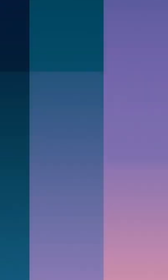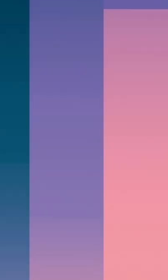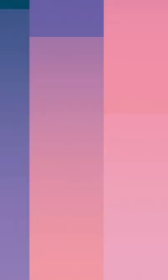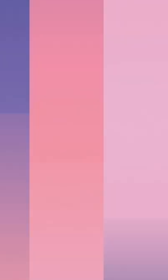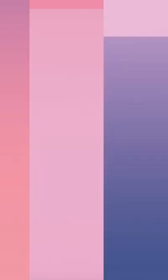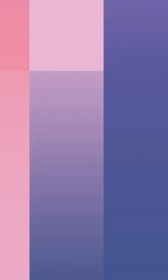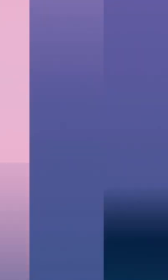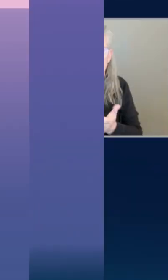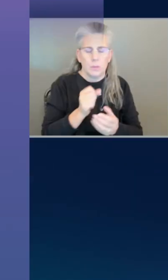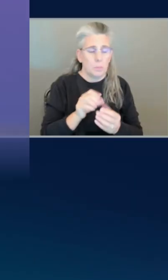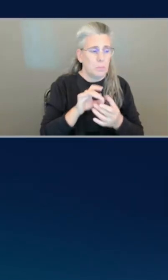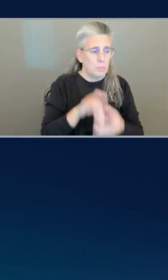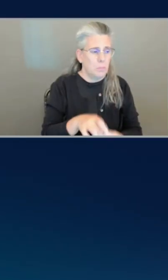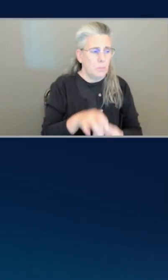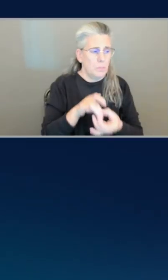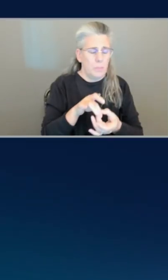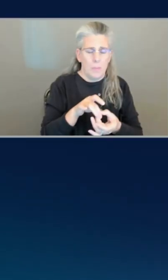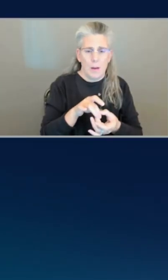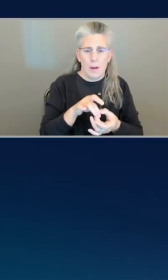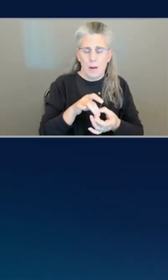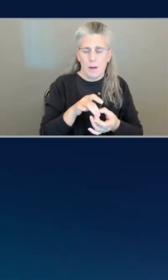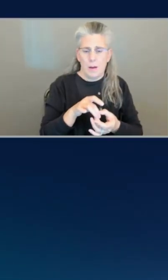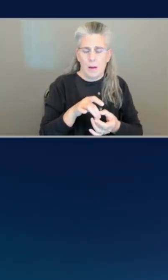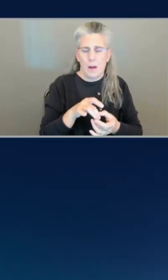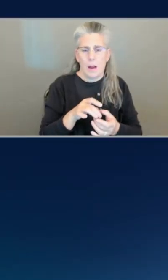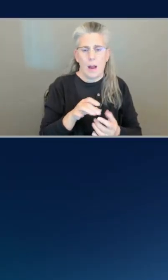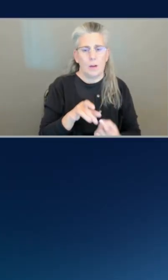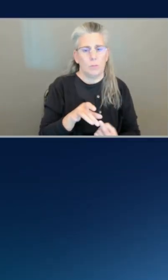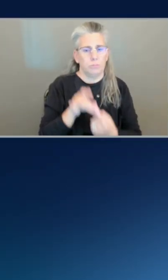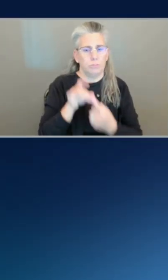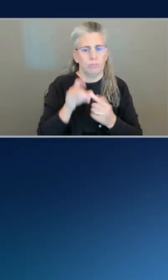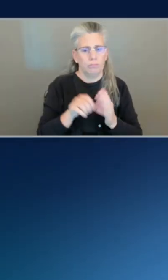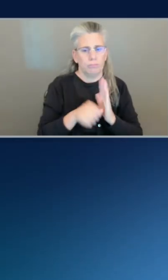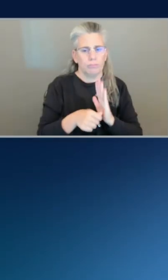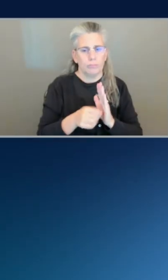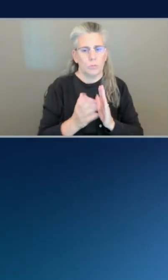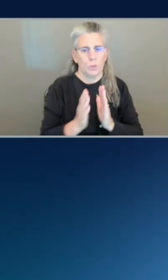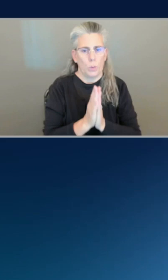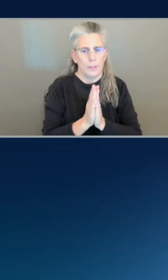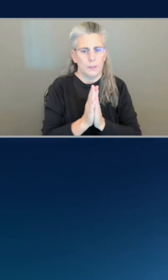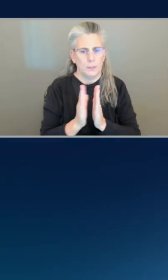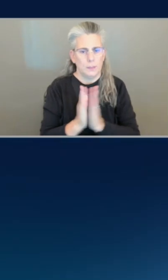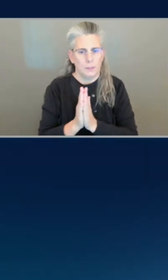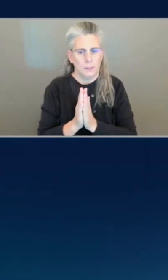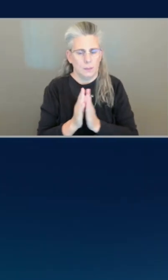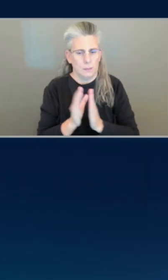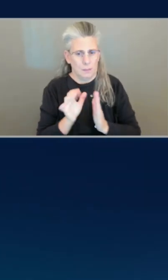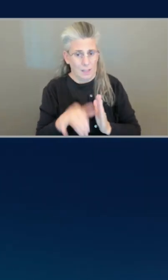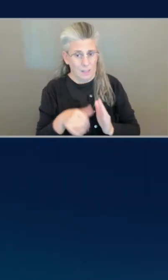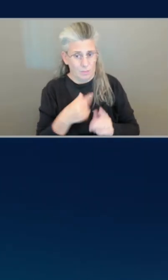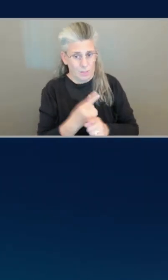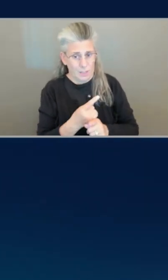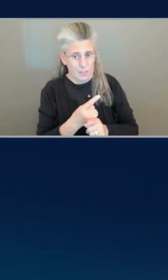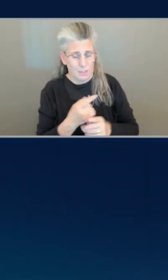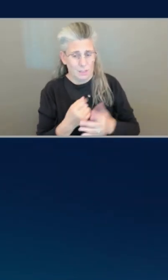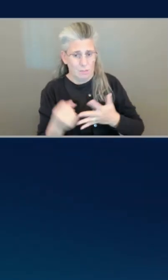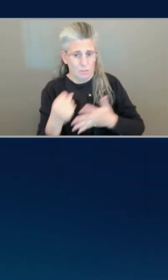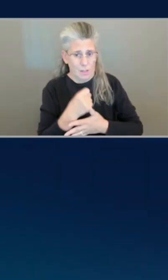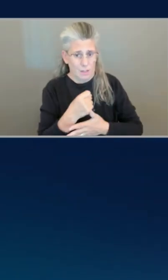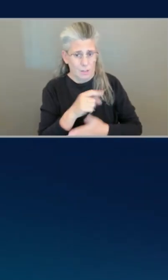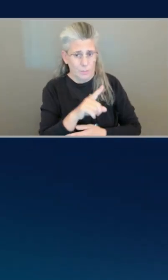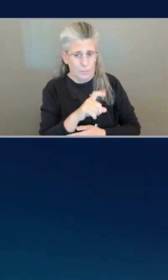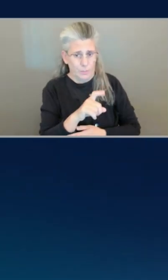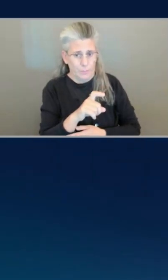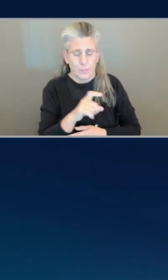based off of outstanding requests, yeah? Absolutely. Okay. Absolutely right. So very cool. It's very different from round robin. We are looking